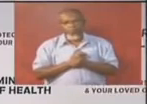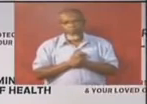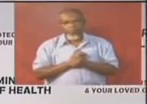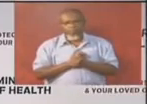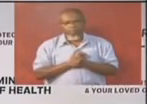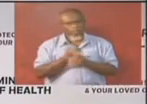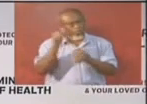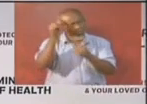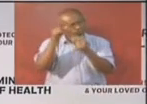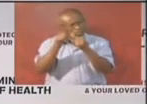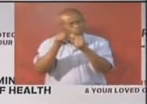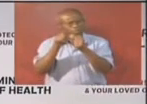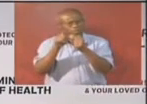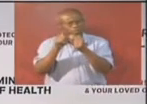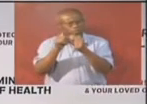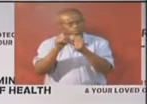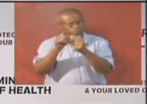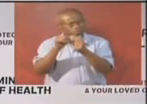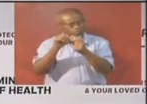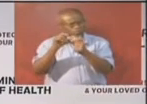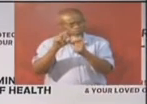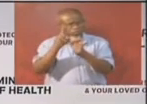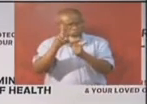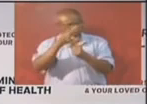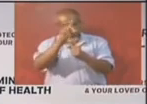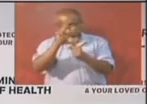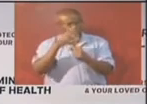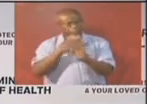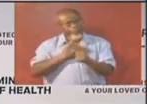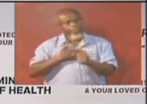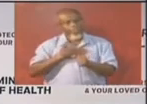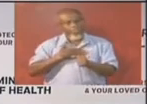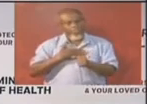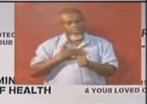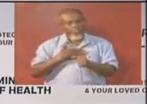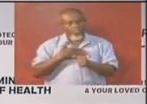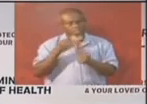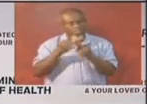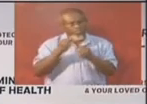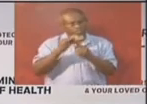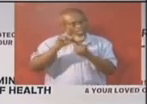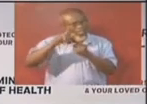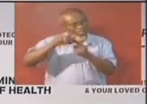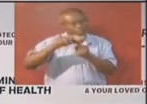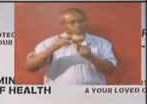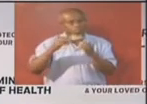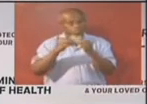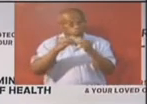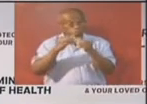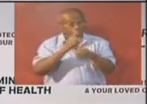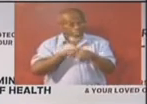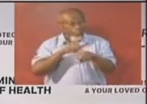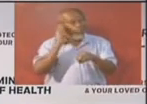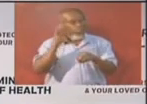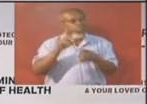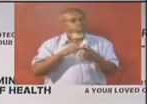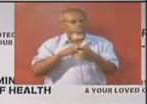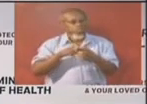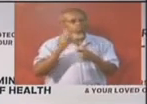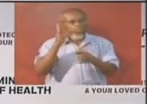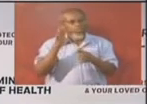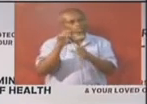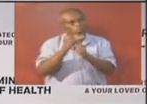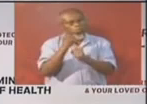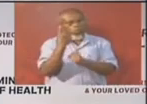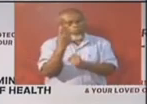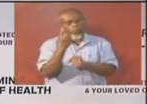questions in the first instance, and if time permits, we will take additional questions. We now move to AZP News.